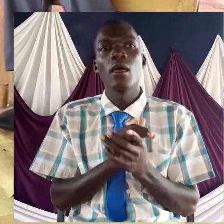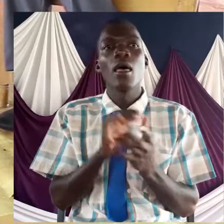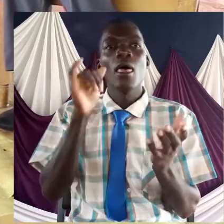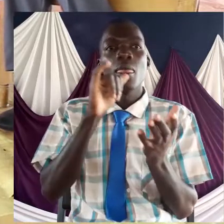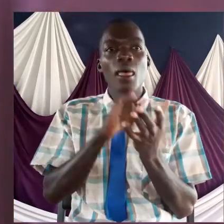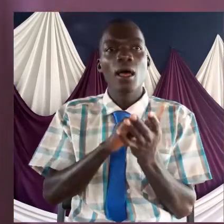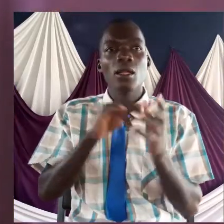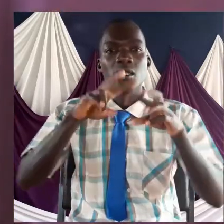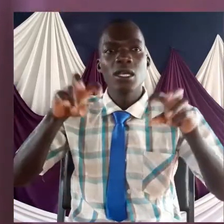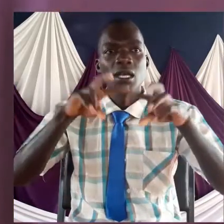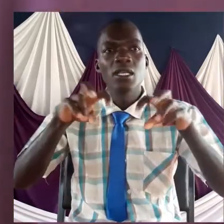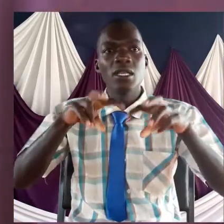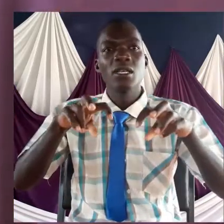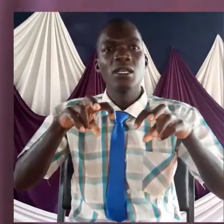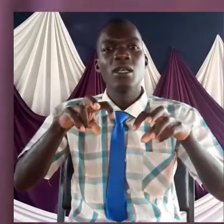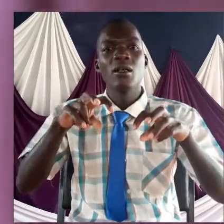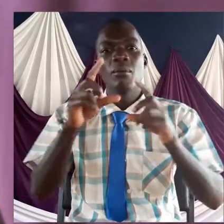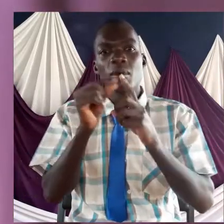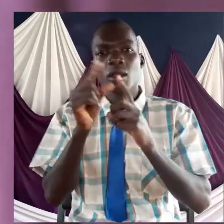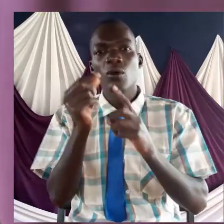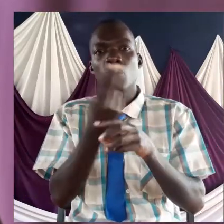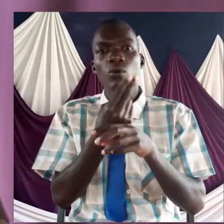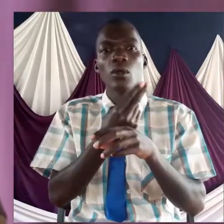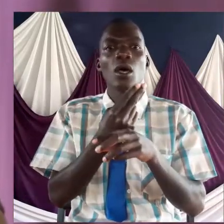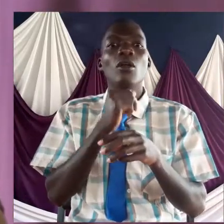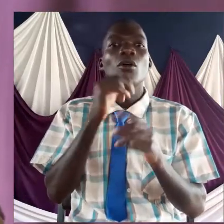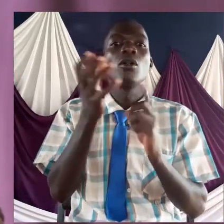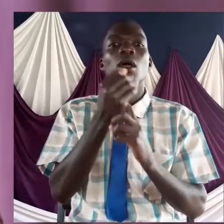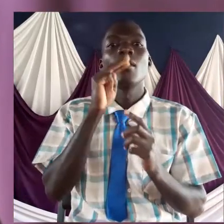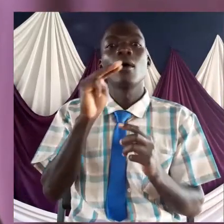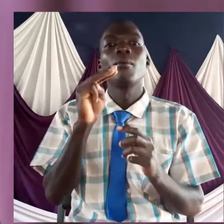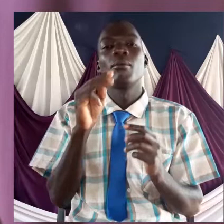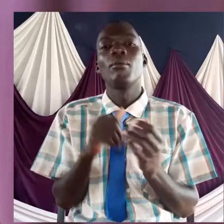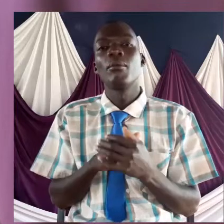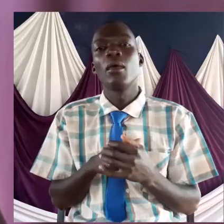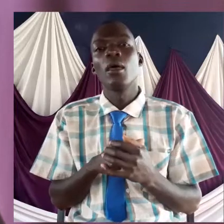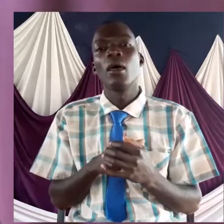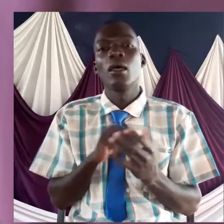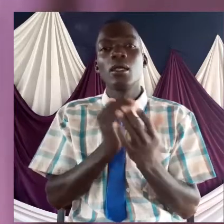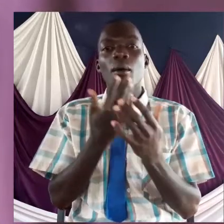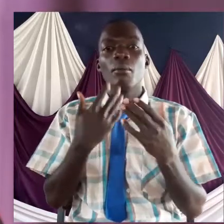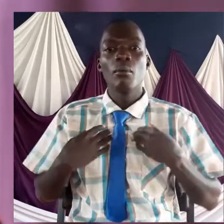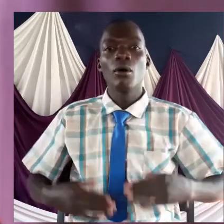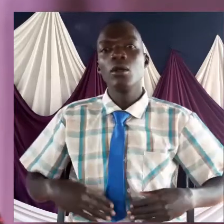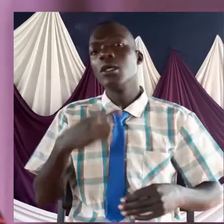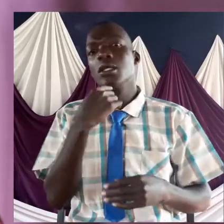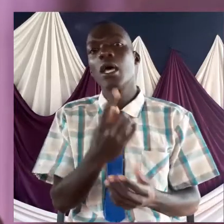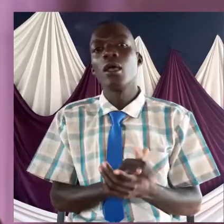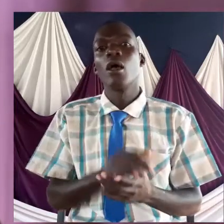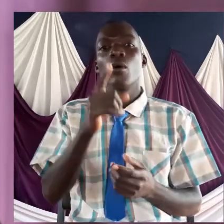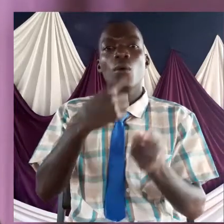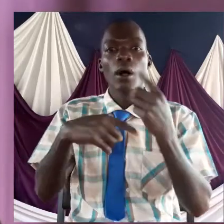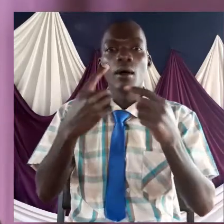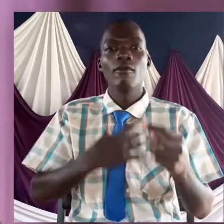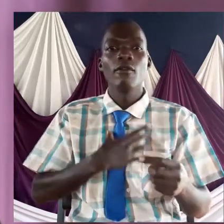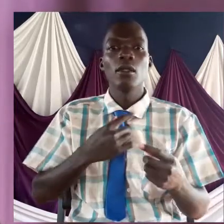that when such peculiar words are used, mm-hmm. then we need not to take them literally. Yes. When somebody says, you come and